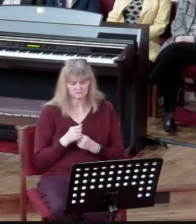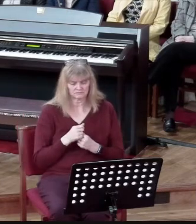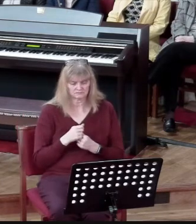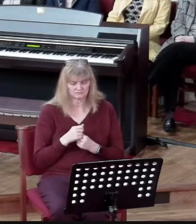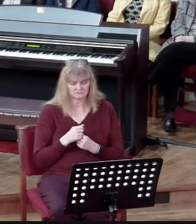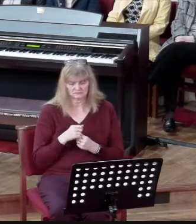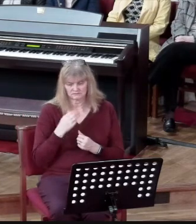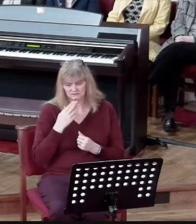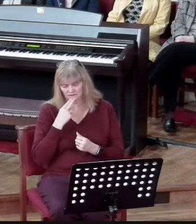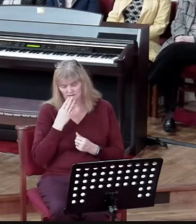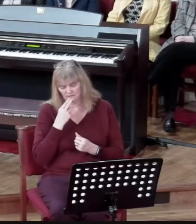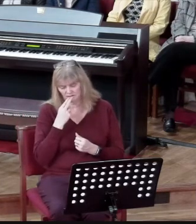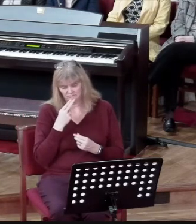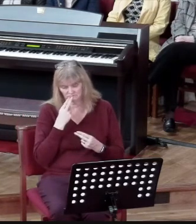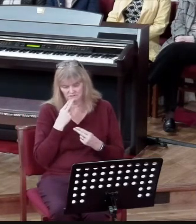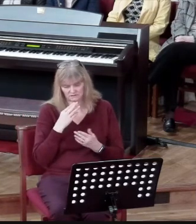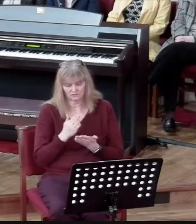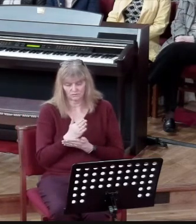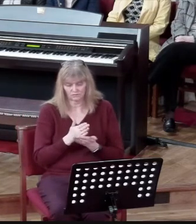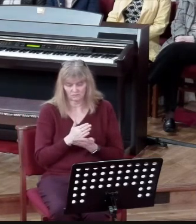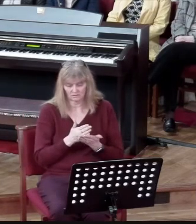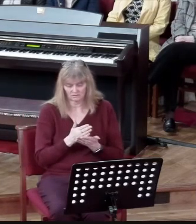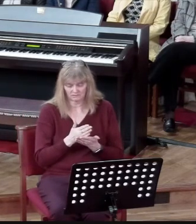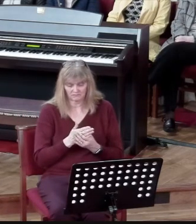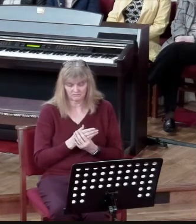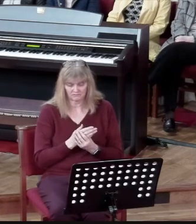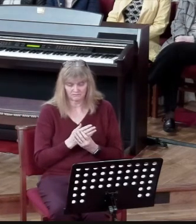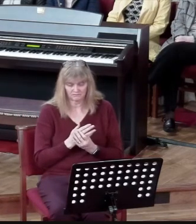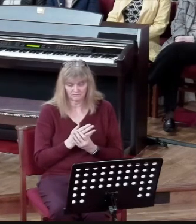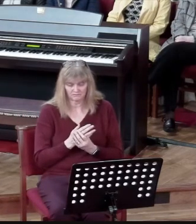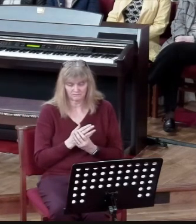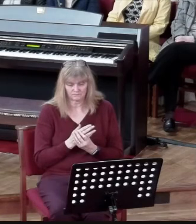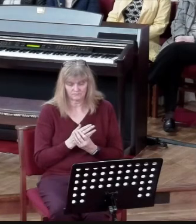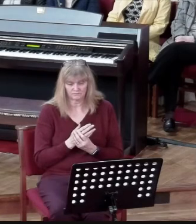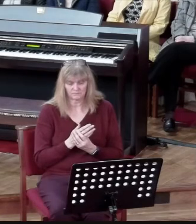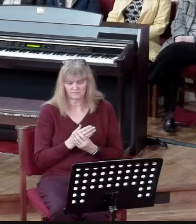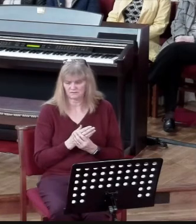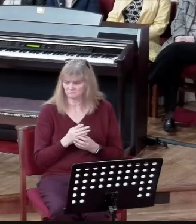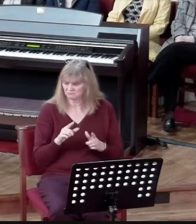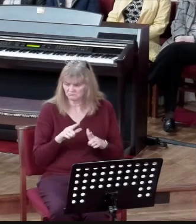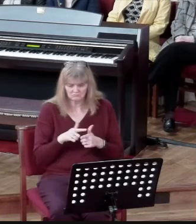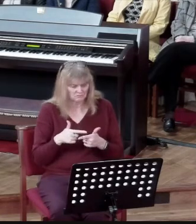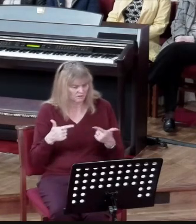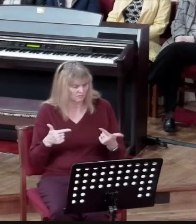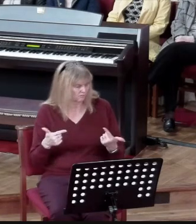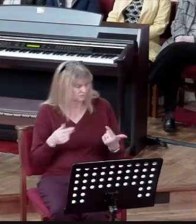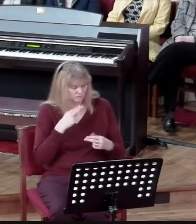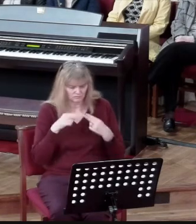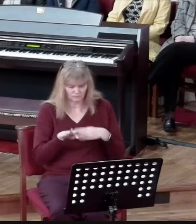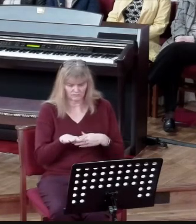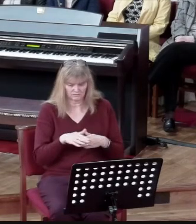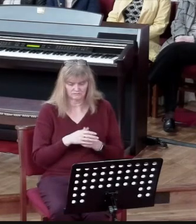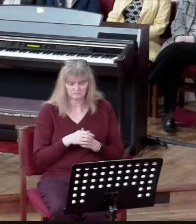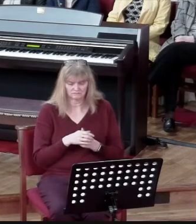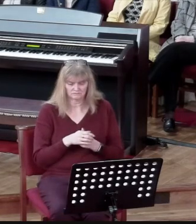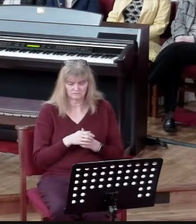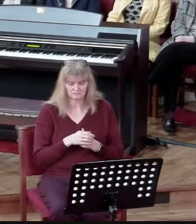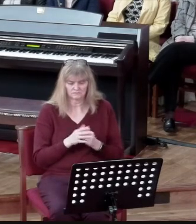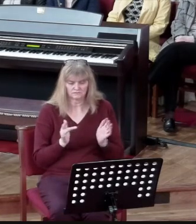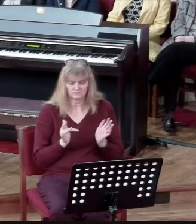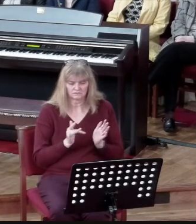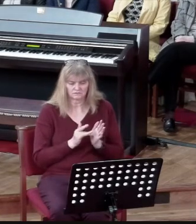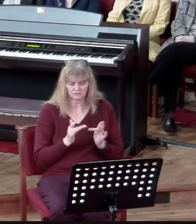bread. But of course, this episode is about far more than food. This breakfast with the risen Jesus is